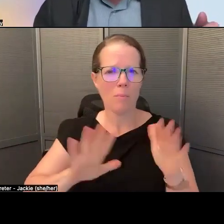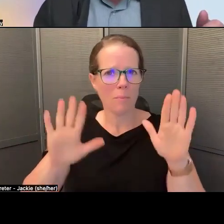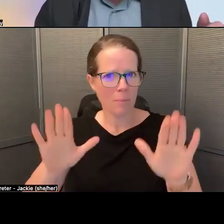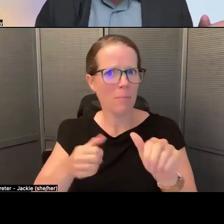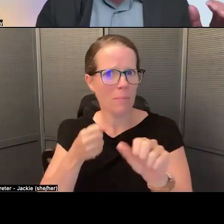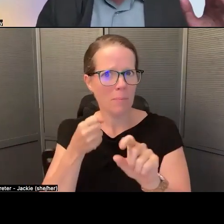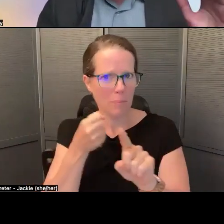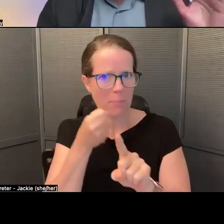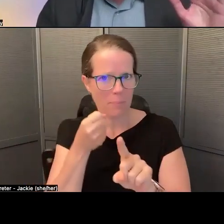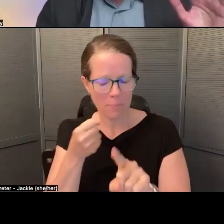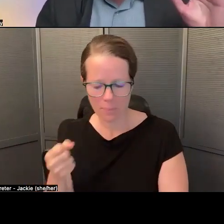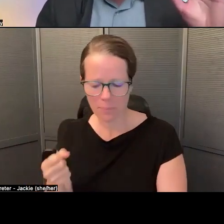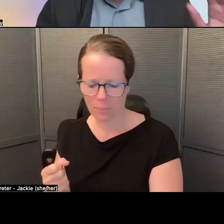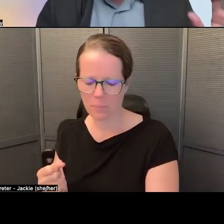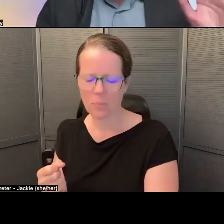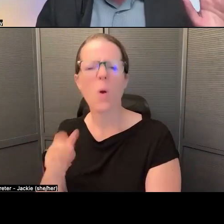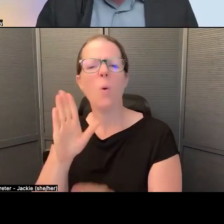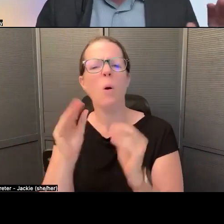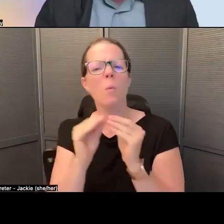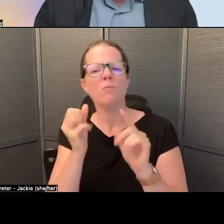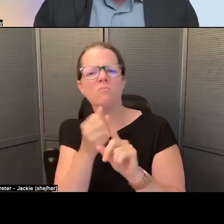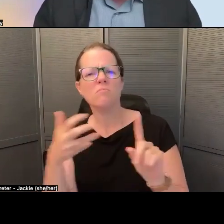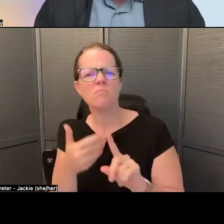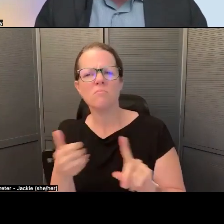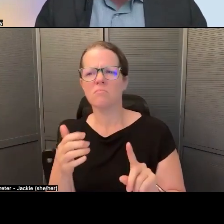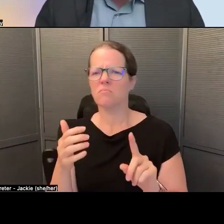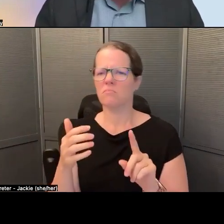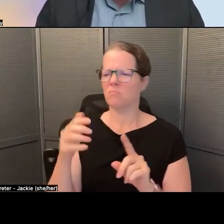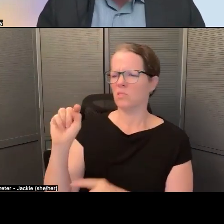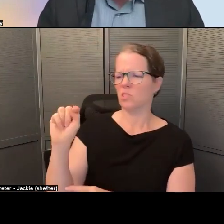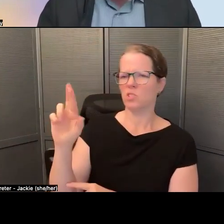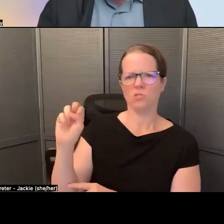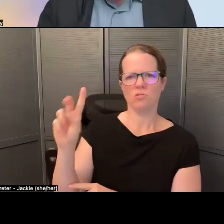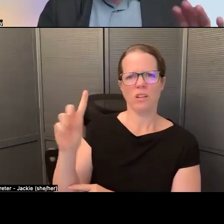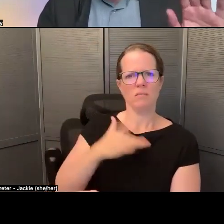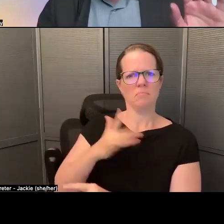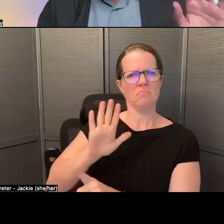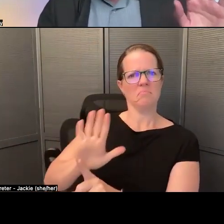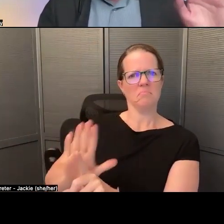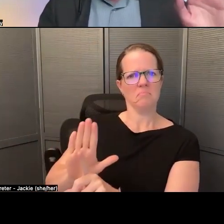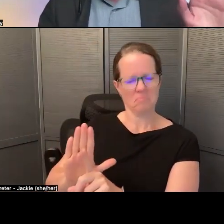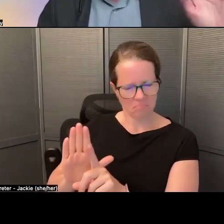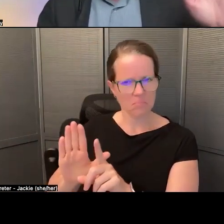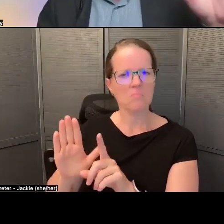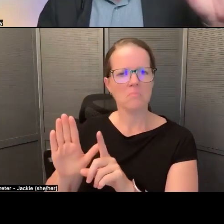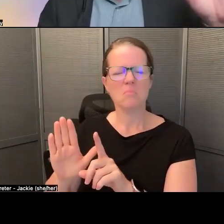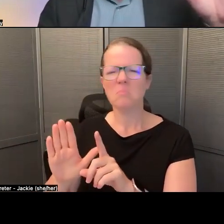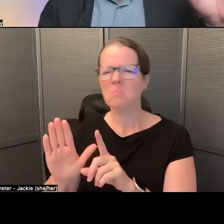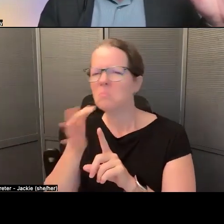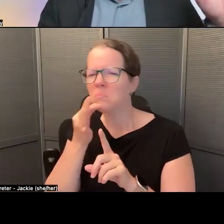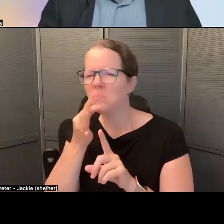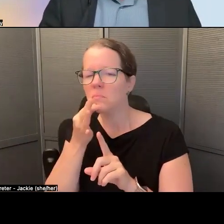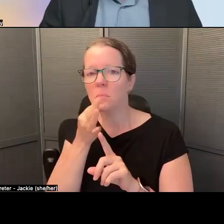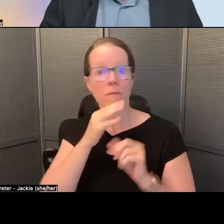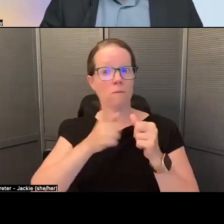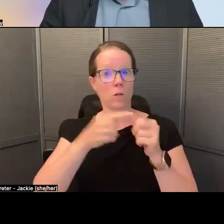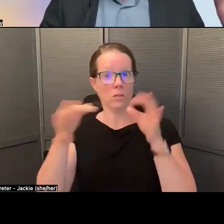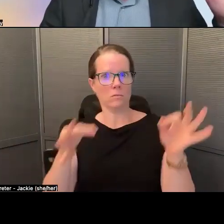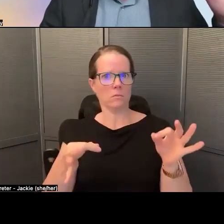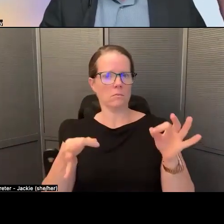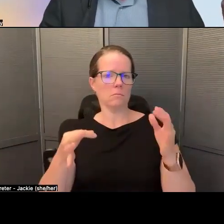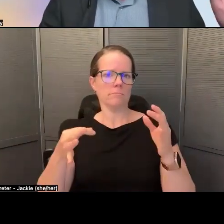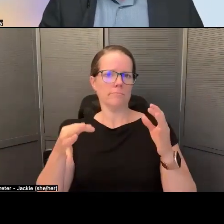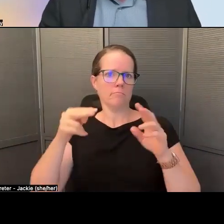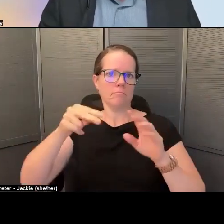as we go through, but I wanted to start with a high level stats. When we compare critical